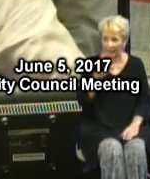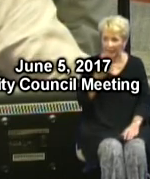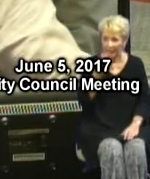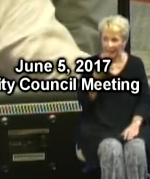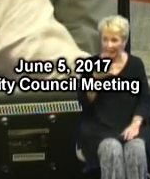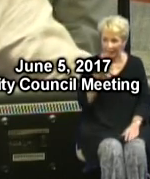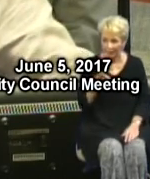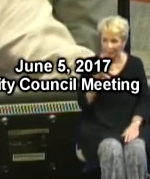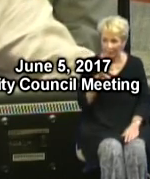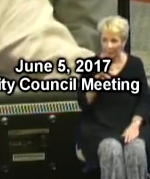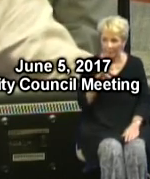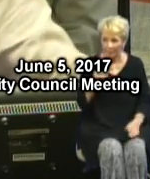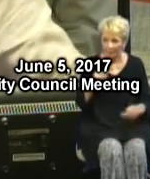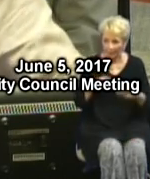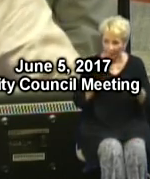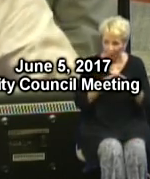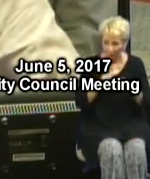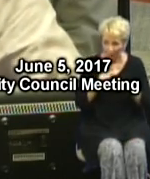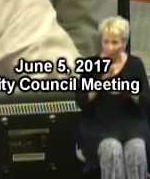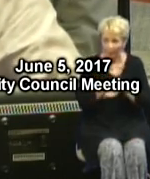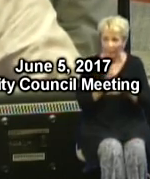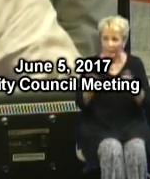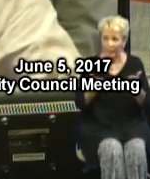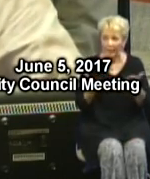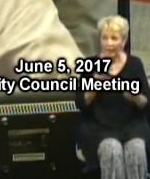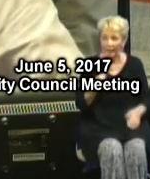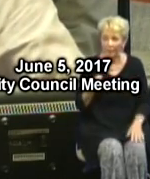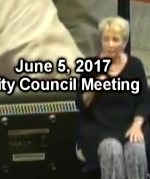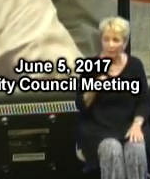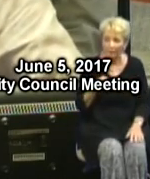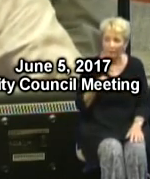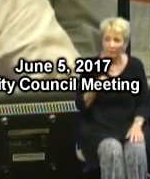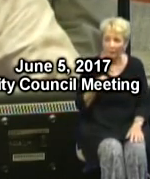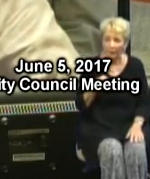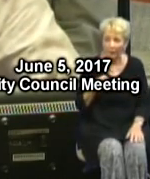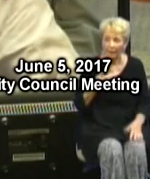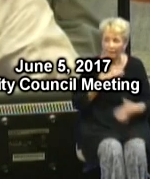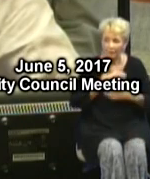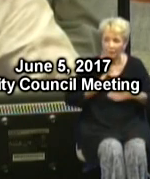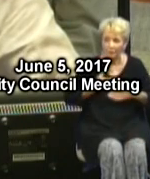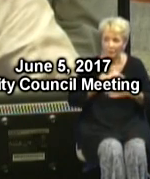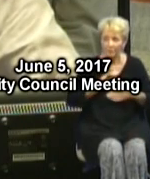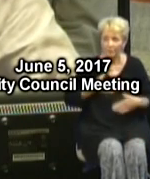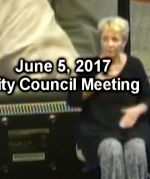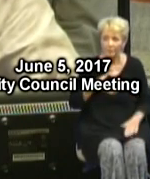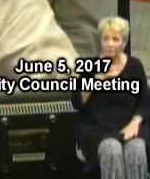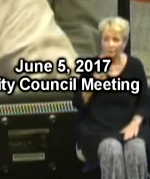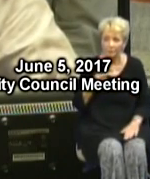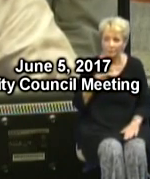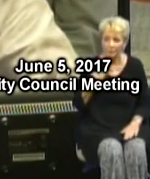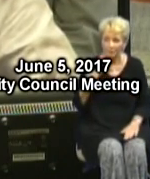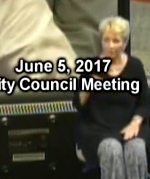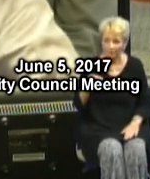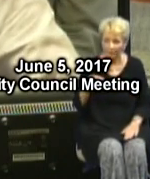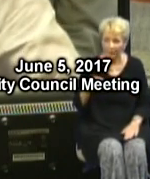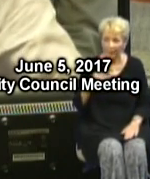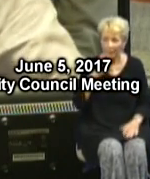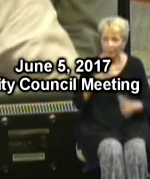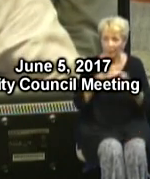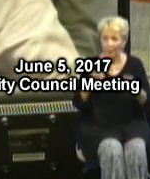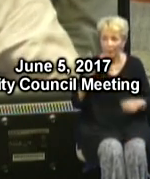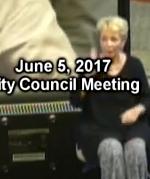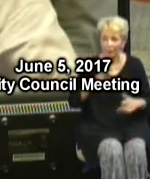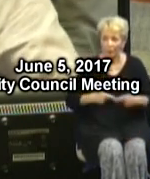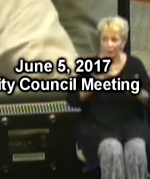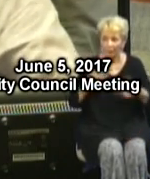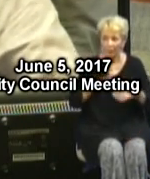1989 to start a business here, and enjoyed Morganton immensely. I used to live